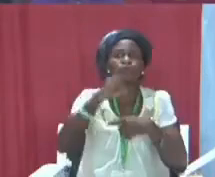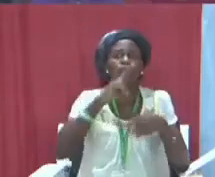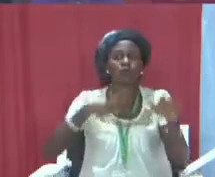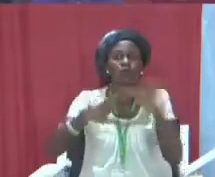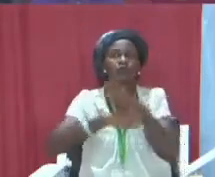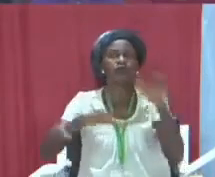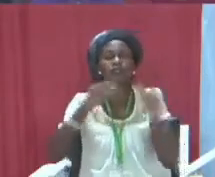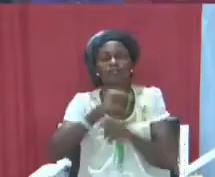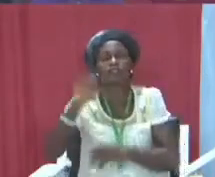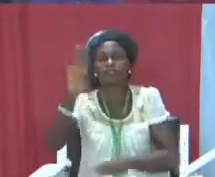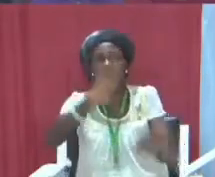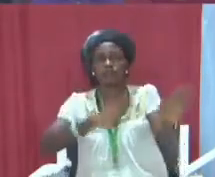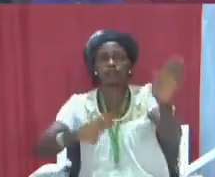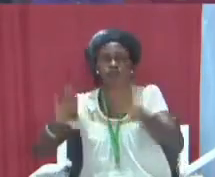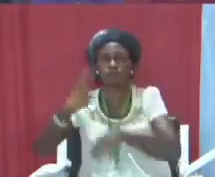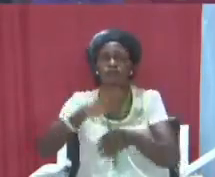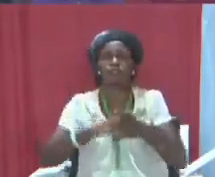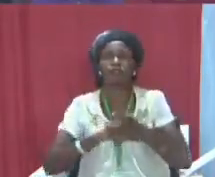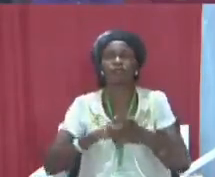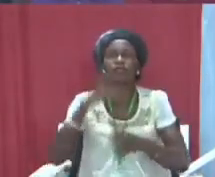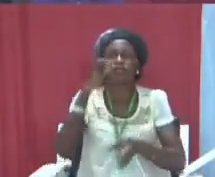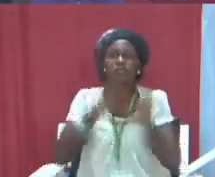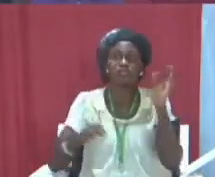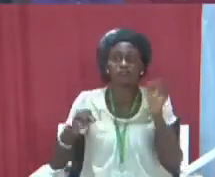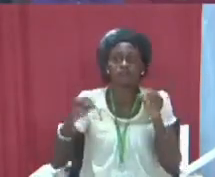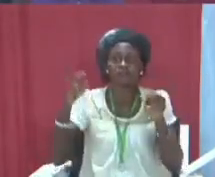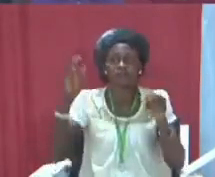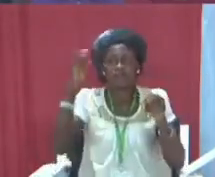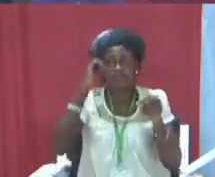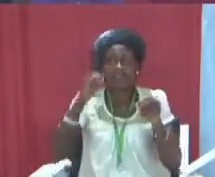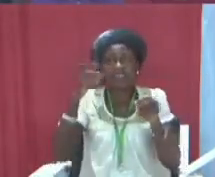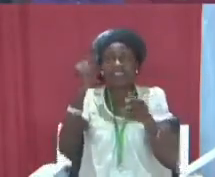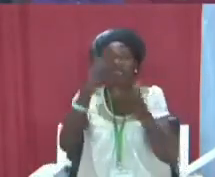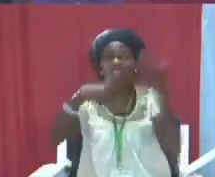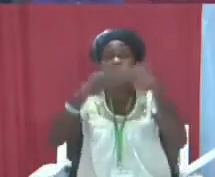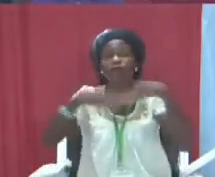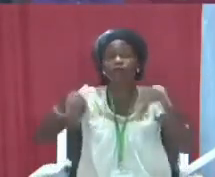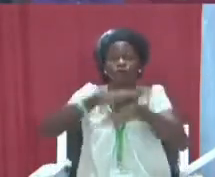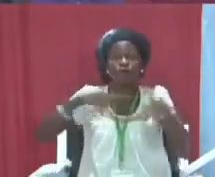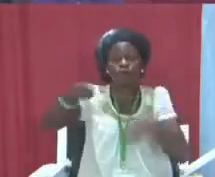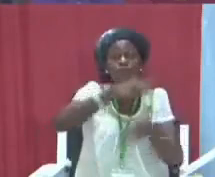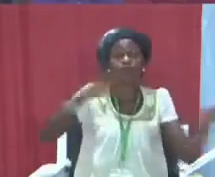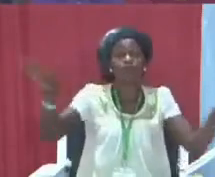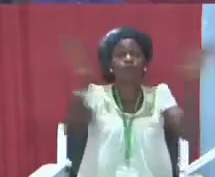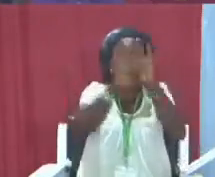a siege. Is the heaven over you shut?